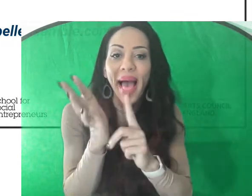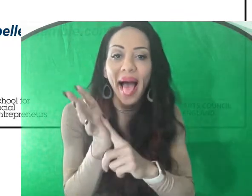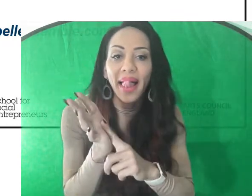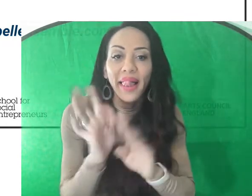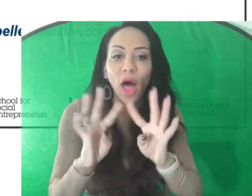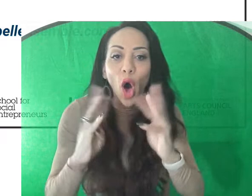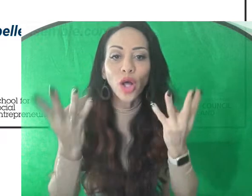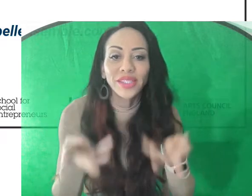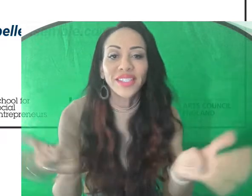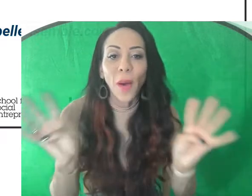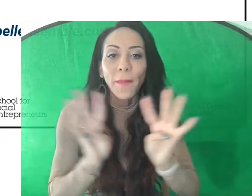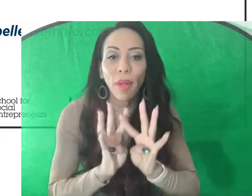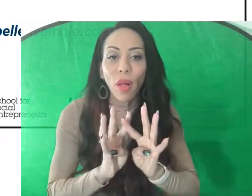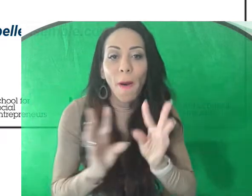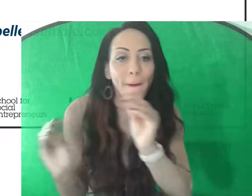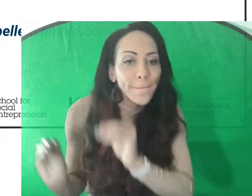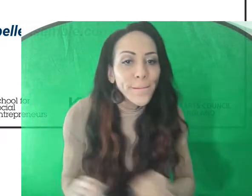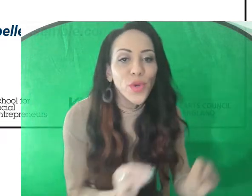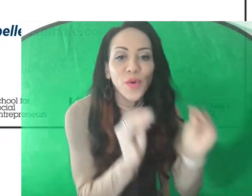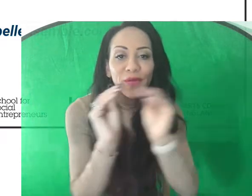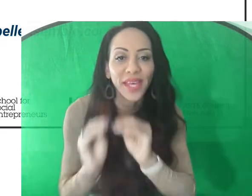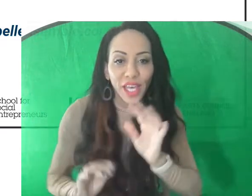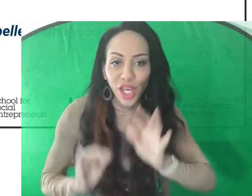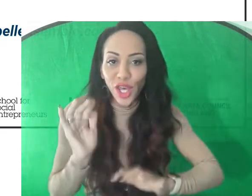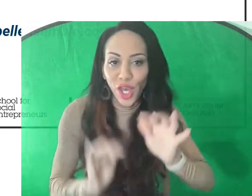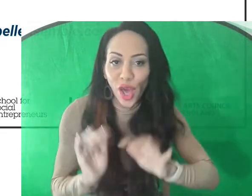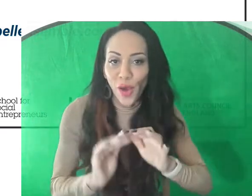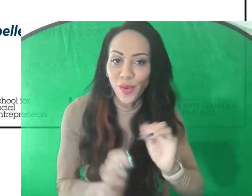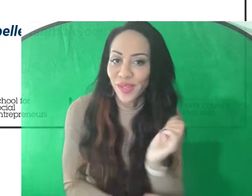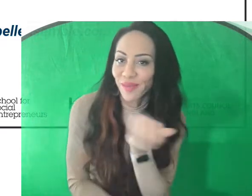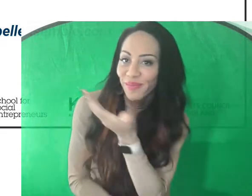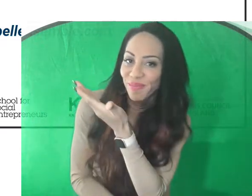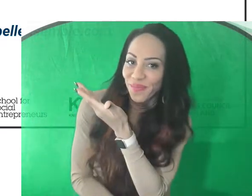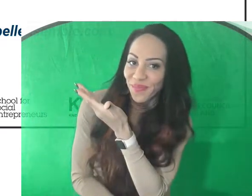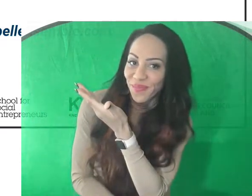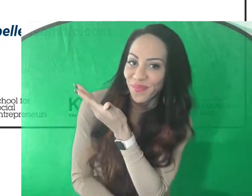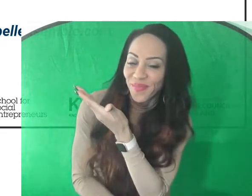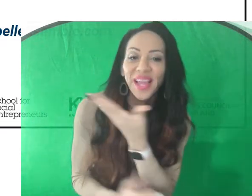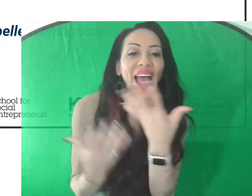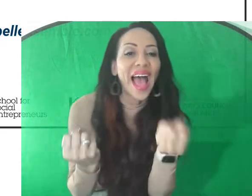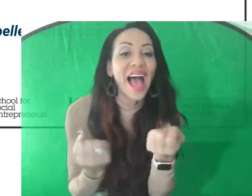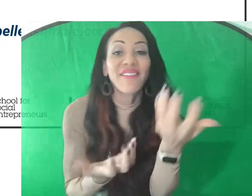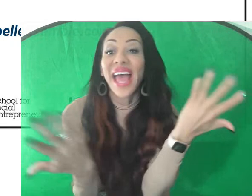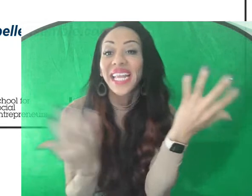you very much. If you have any questions, yes.